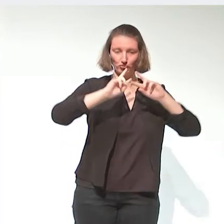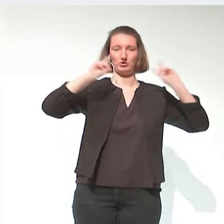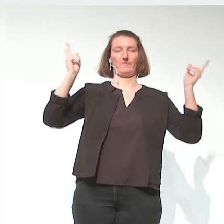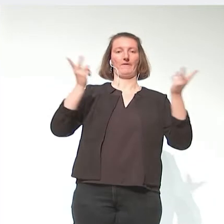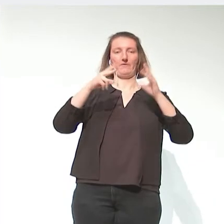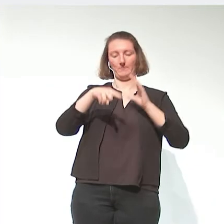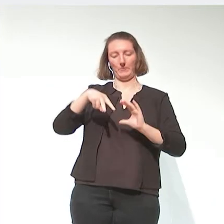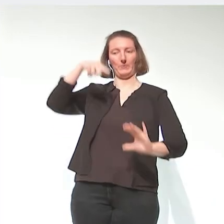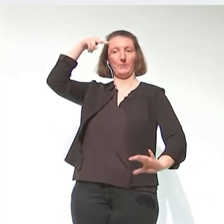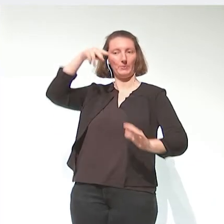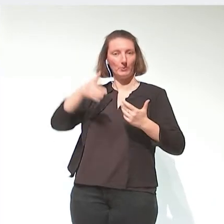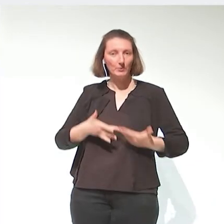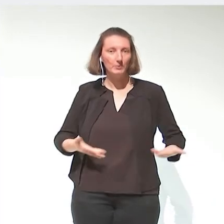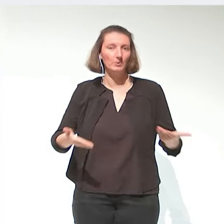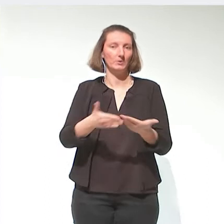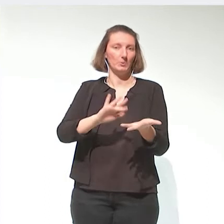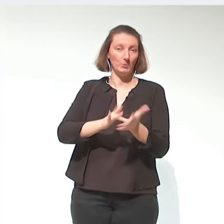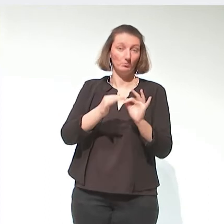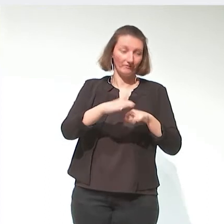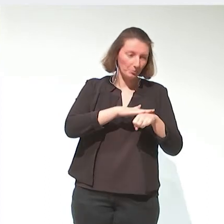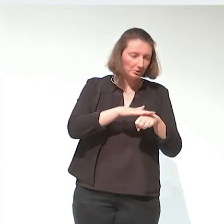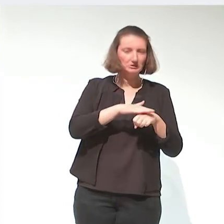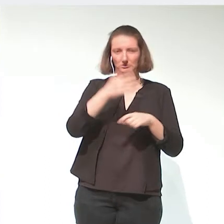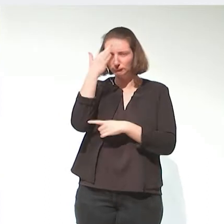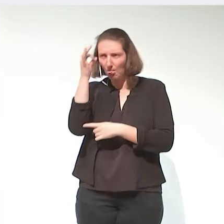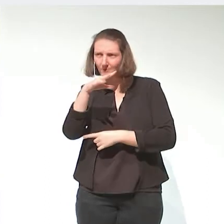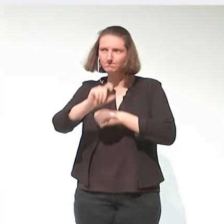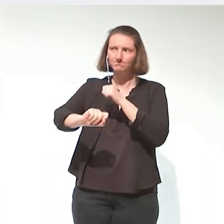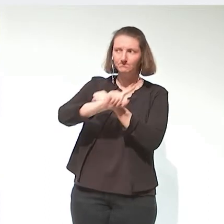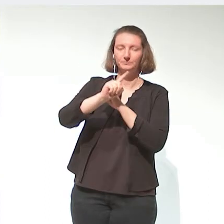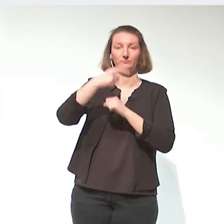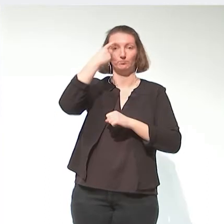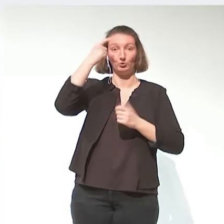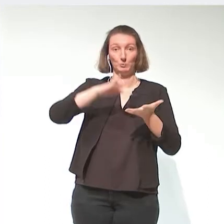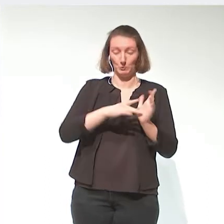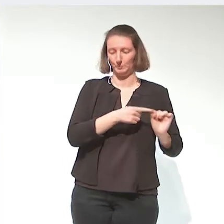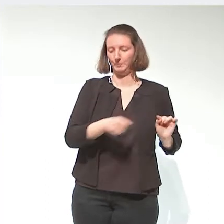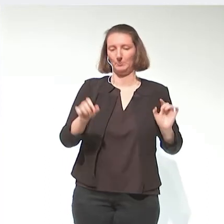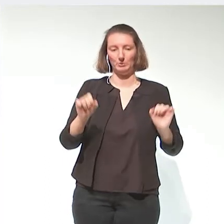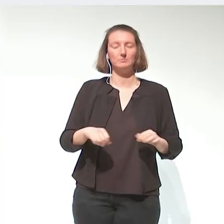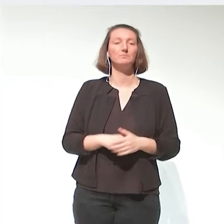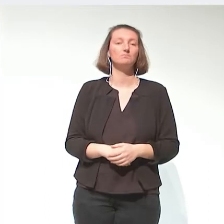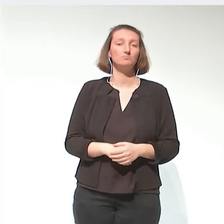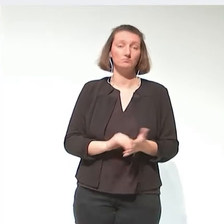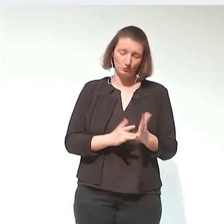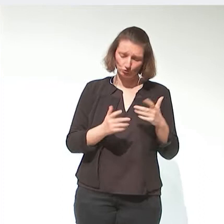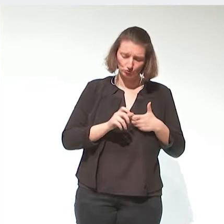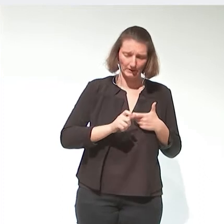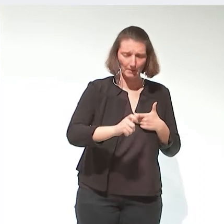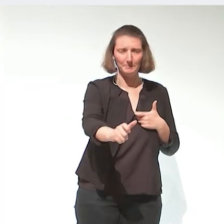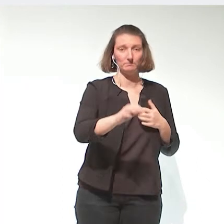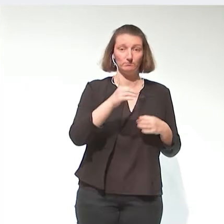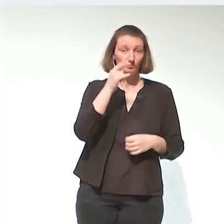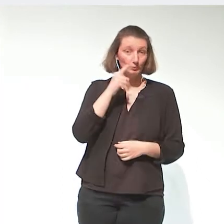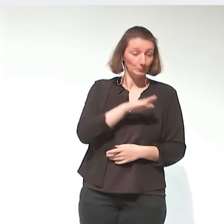at early childhood education to adult learning, and make it inclusive for everyone. And